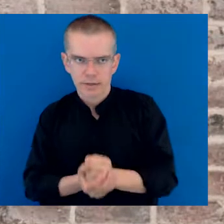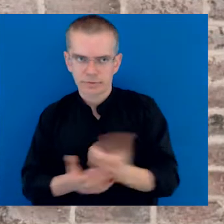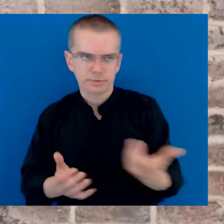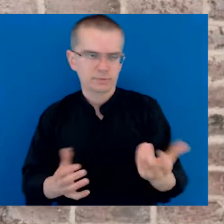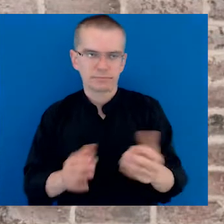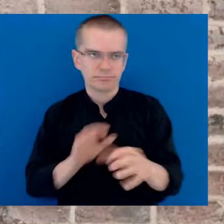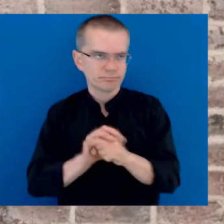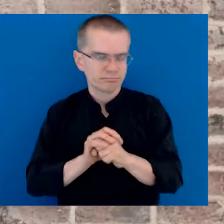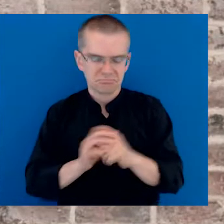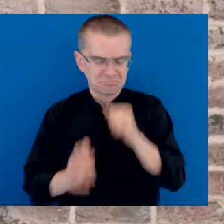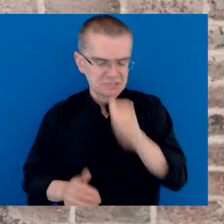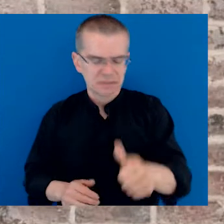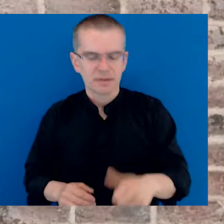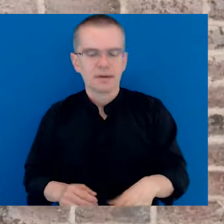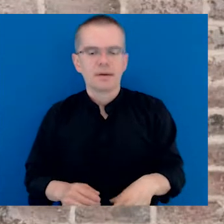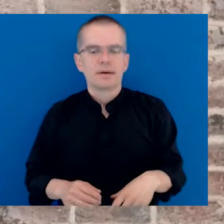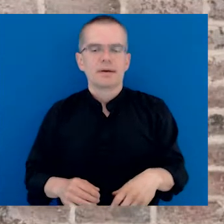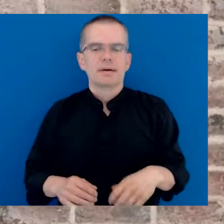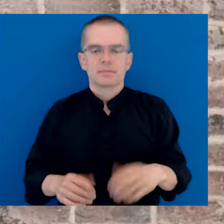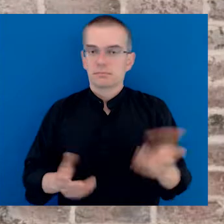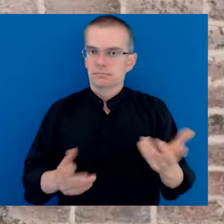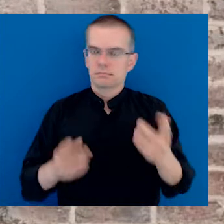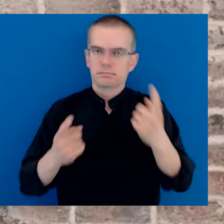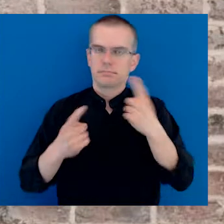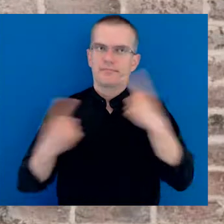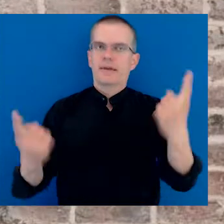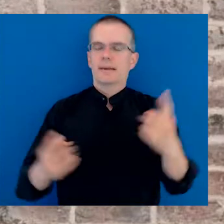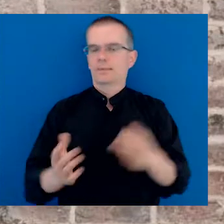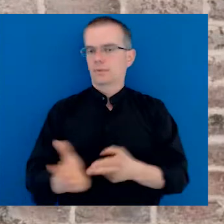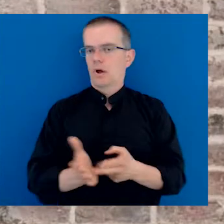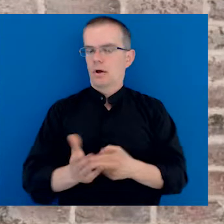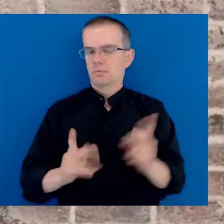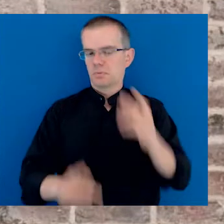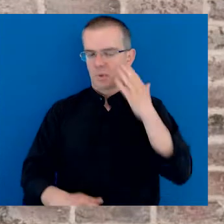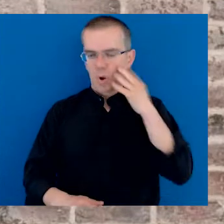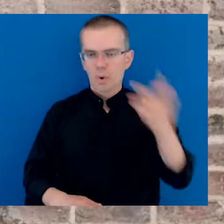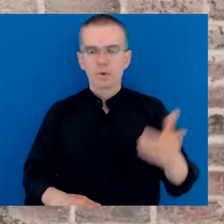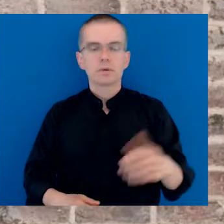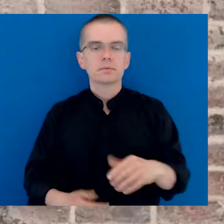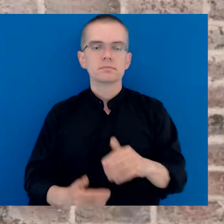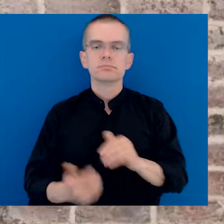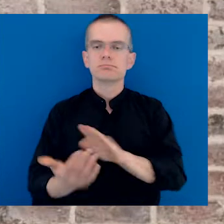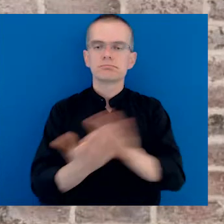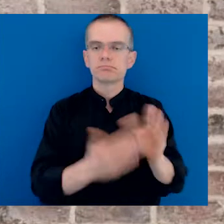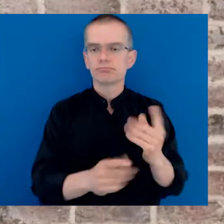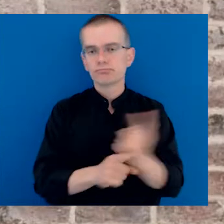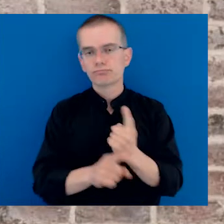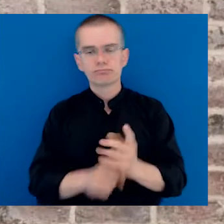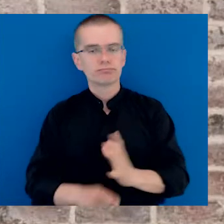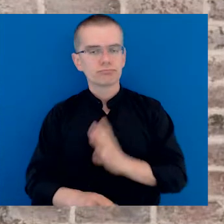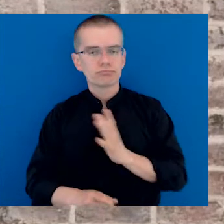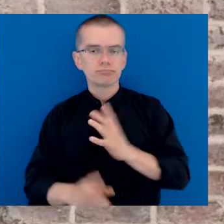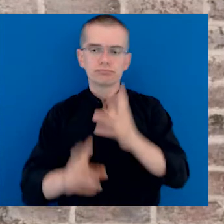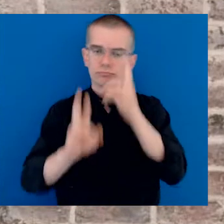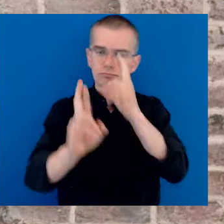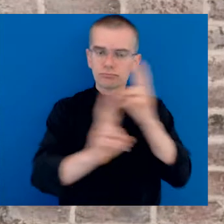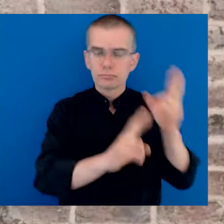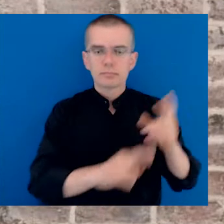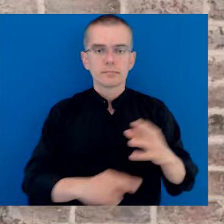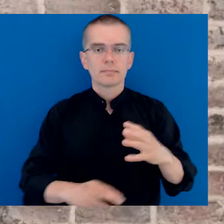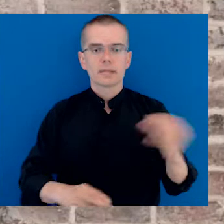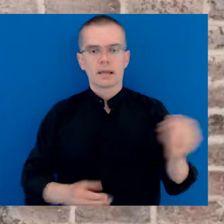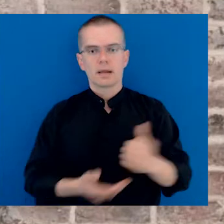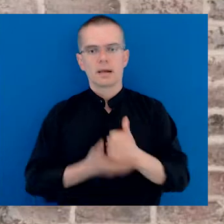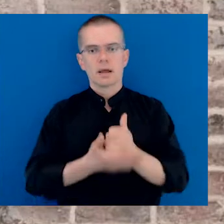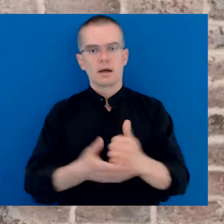you know. And he was known for his honesty, for treating people right, and he really built bridges